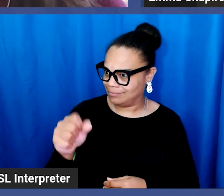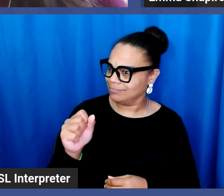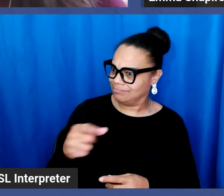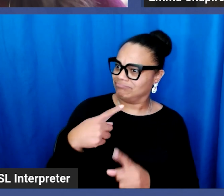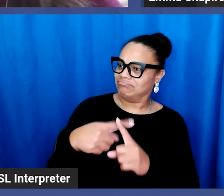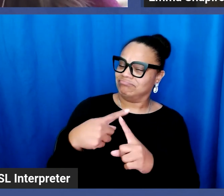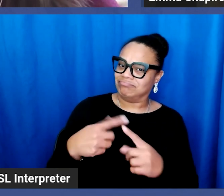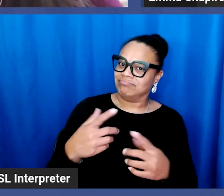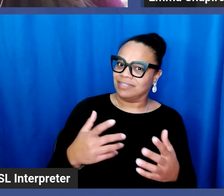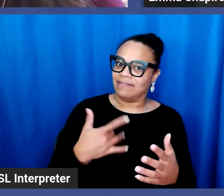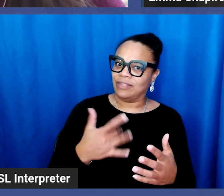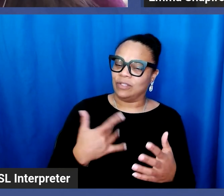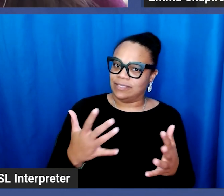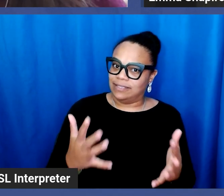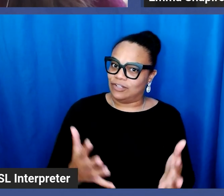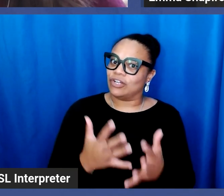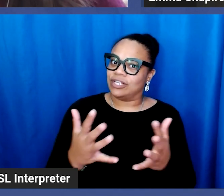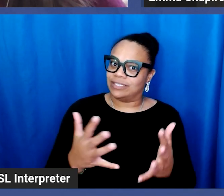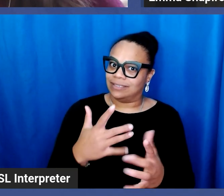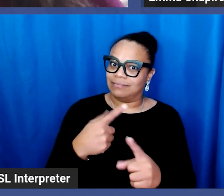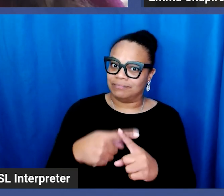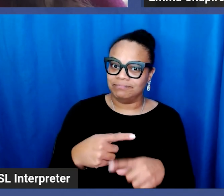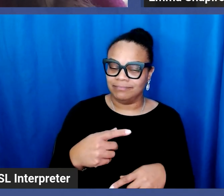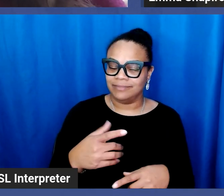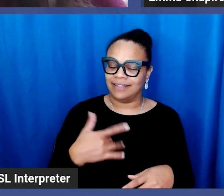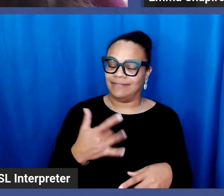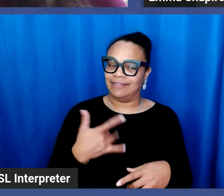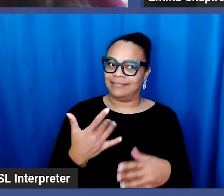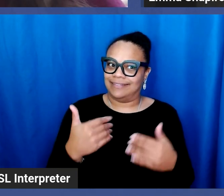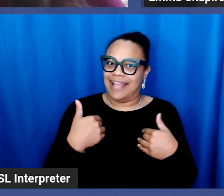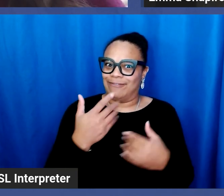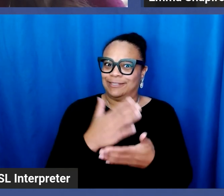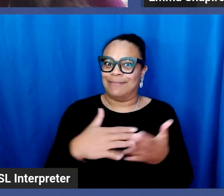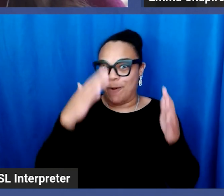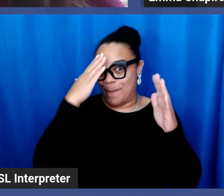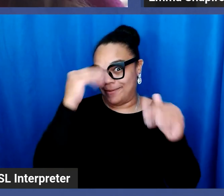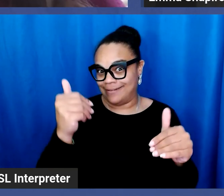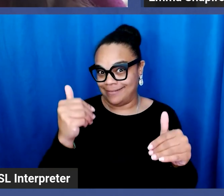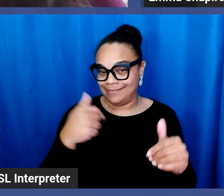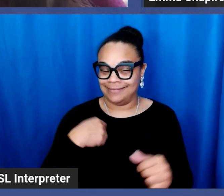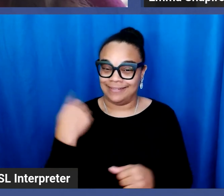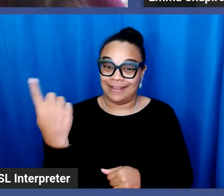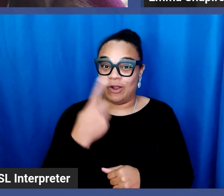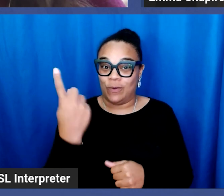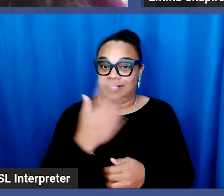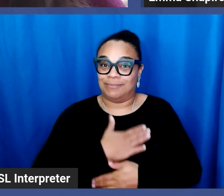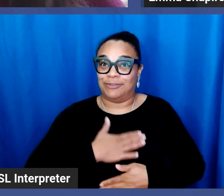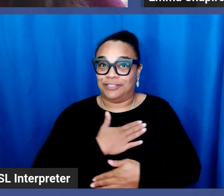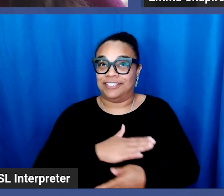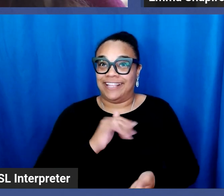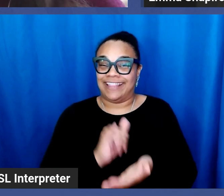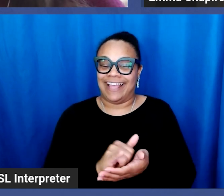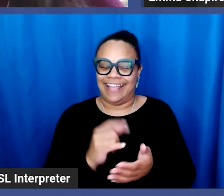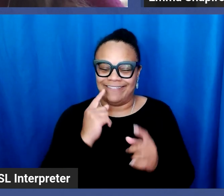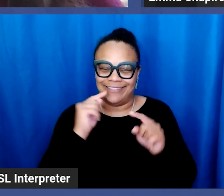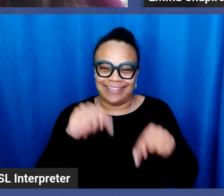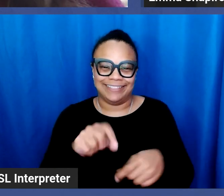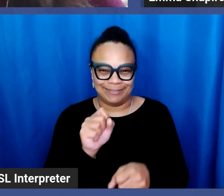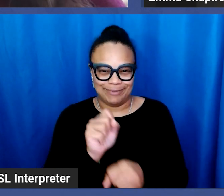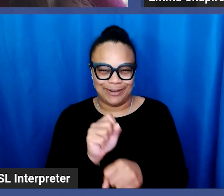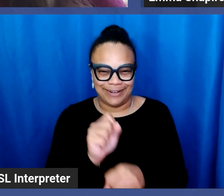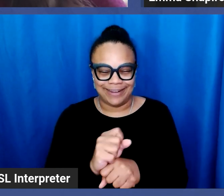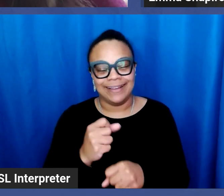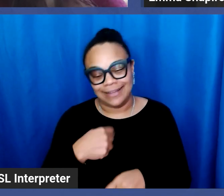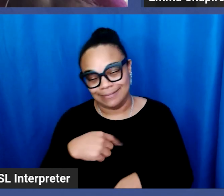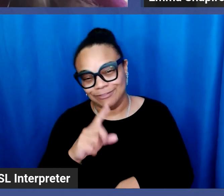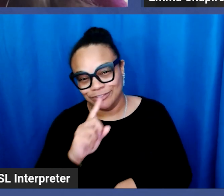encouraging. It definitely gives me a little bit of hope, which I always appreciate in doing this kind of work, and I'm